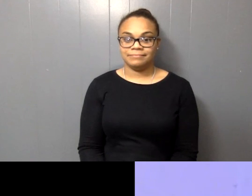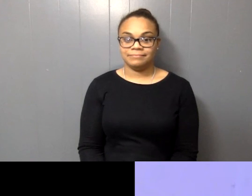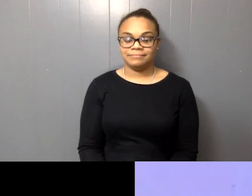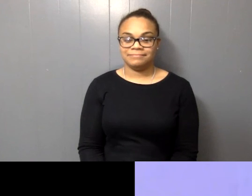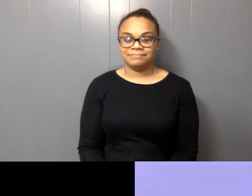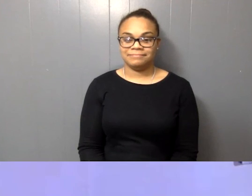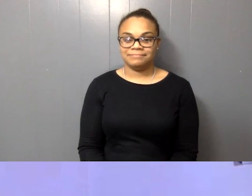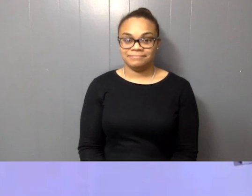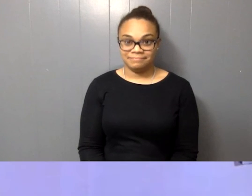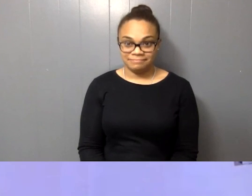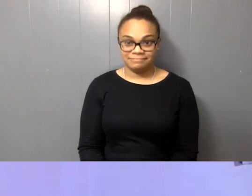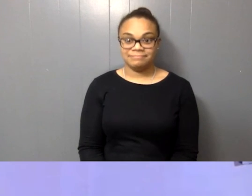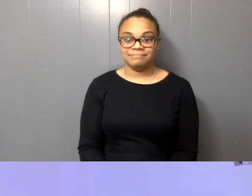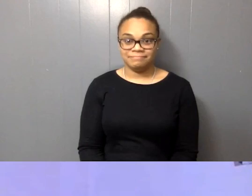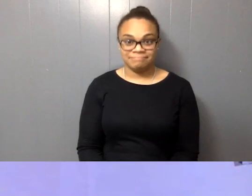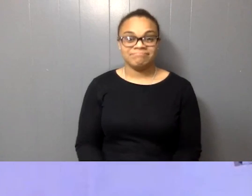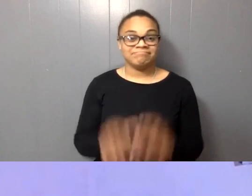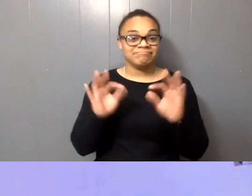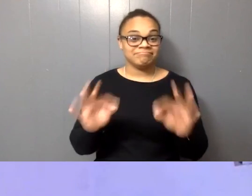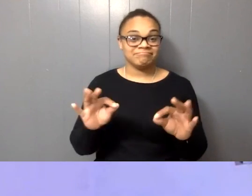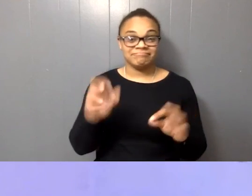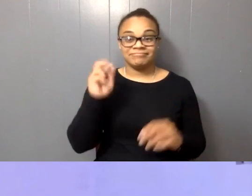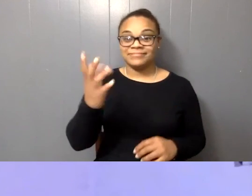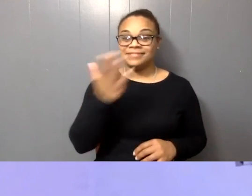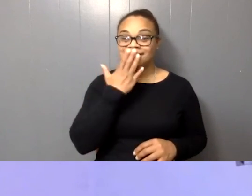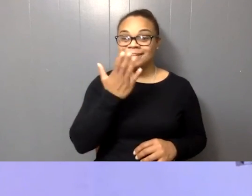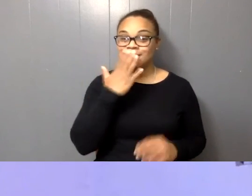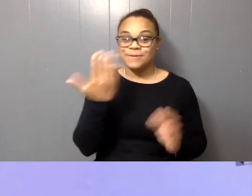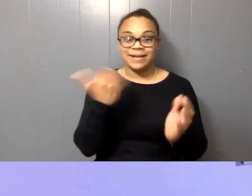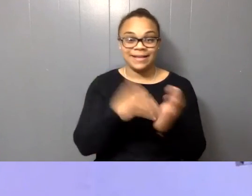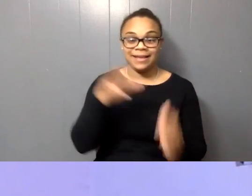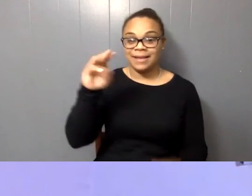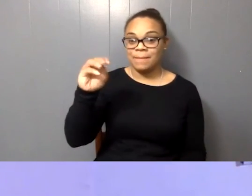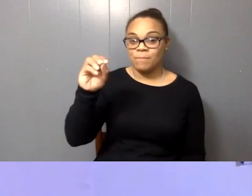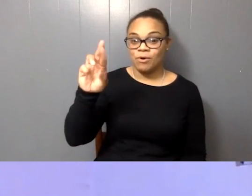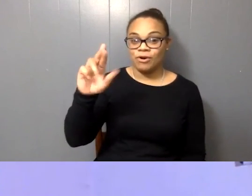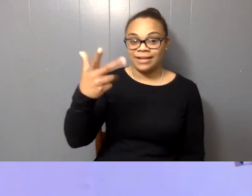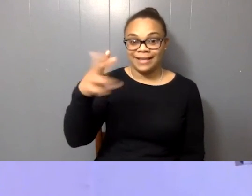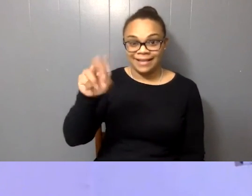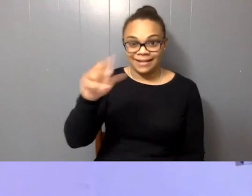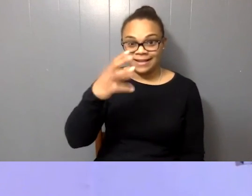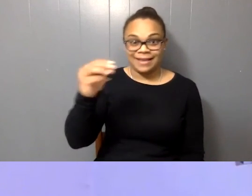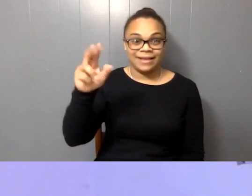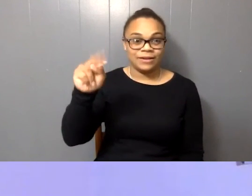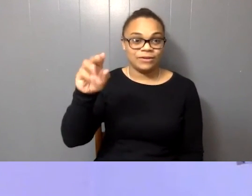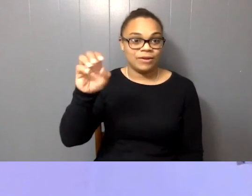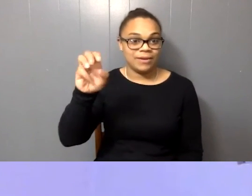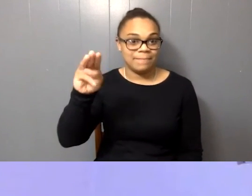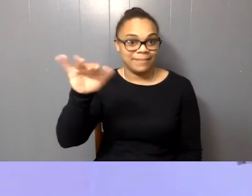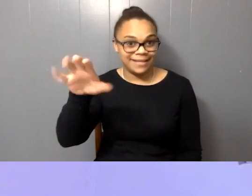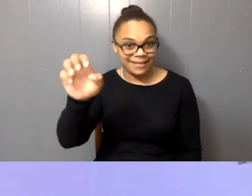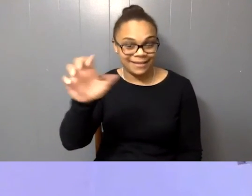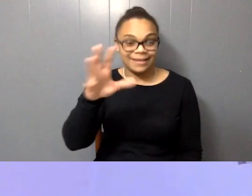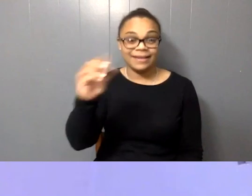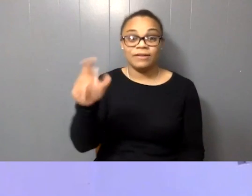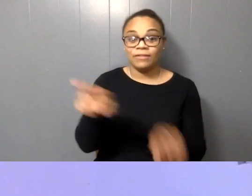With that said, thank you again for Morgan and Noemi for presenting today. And I also want to